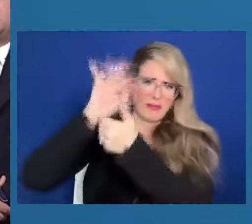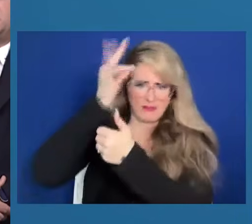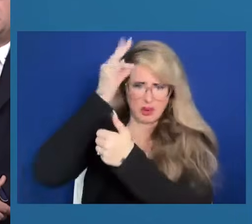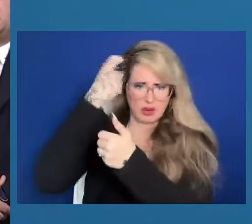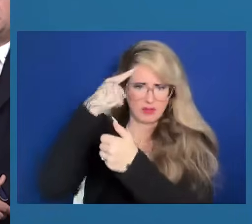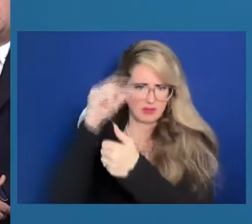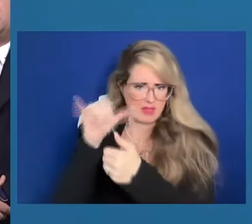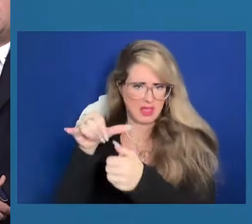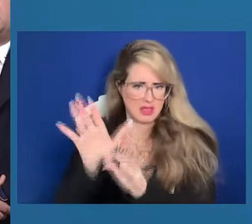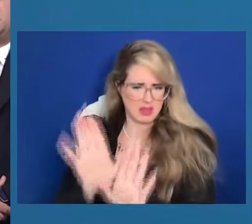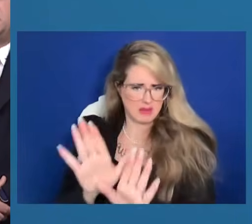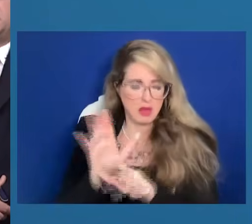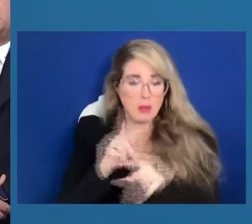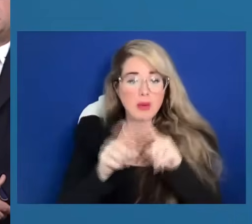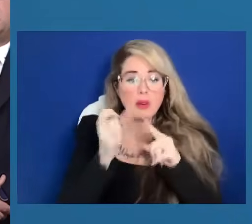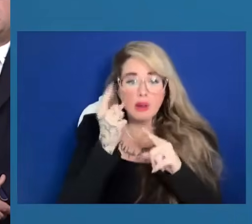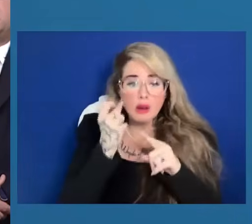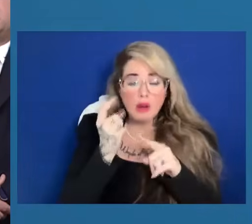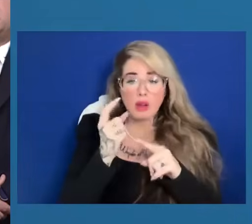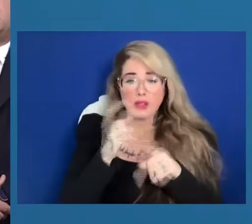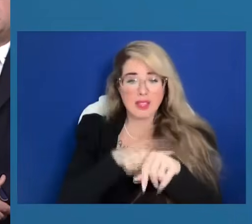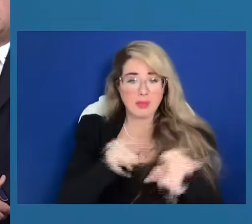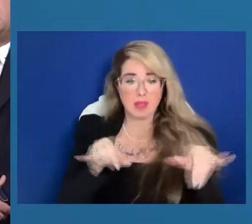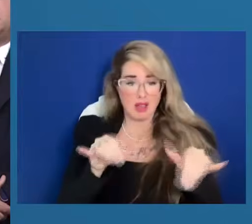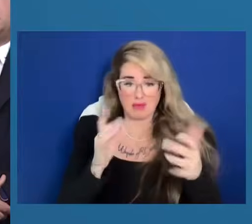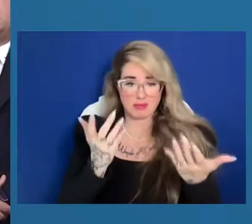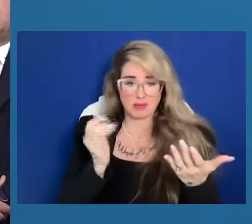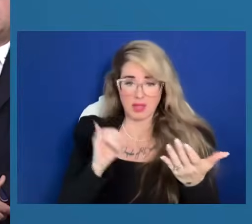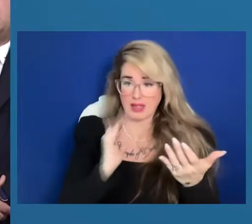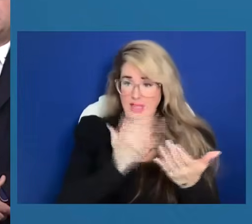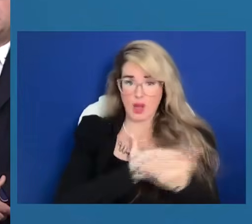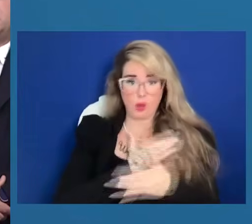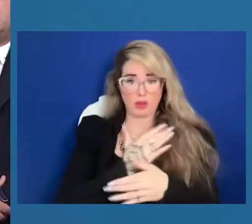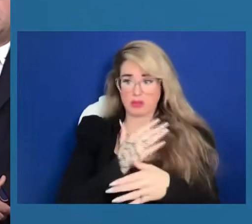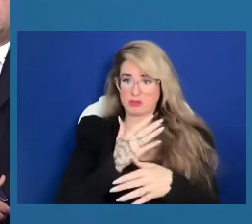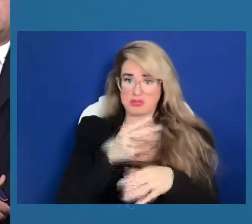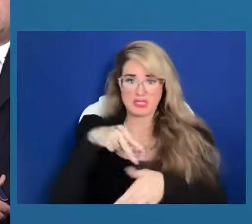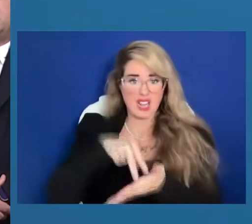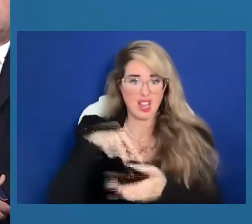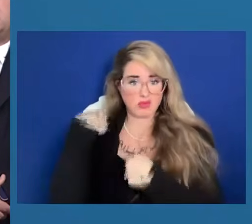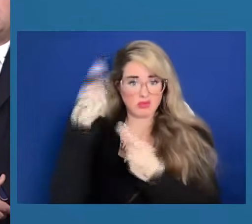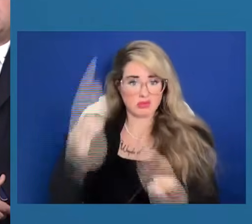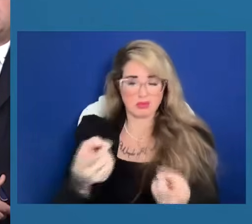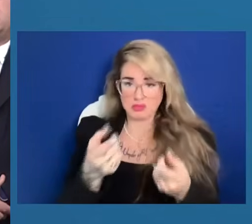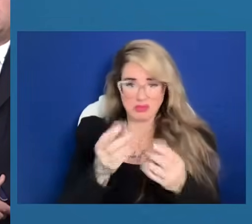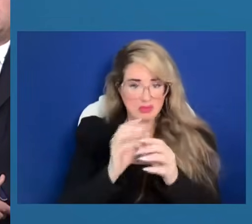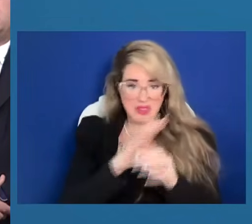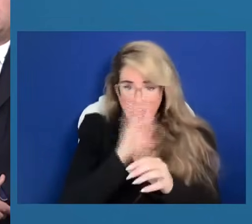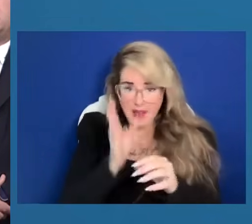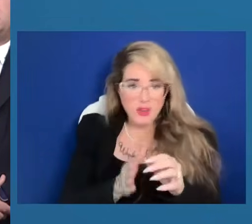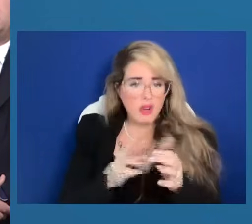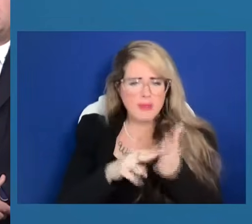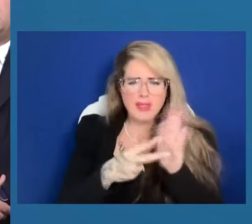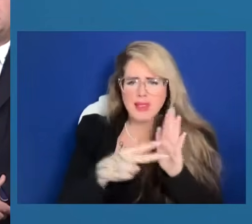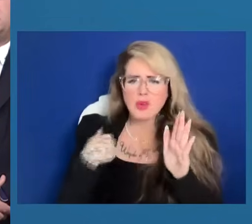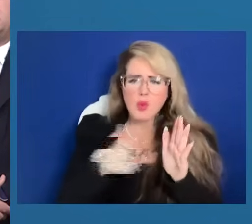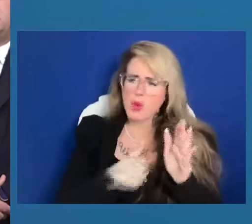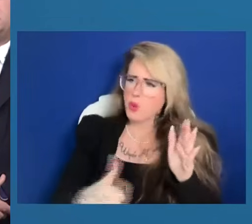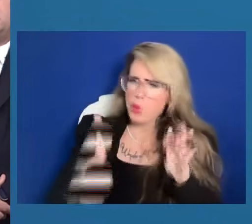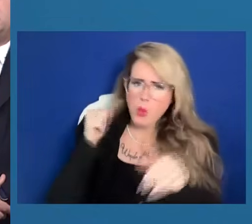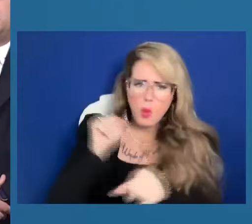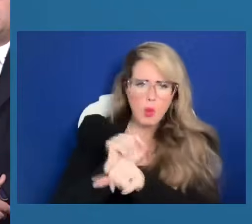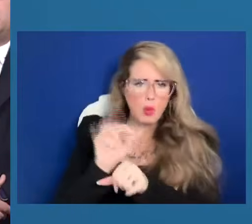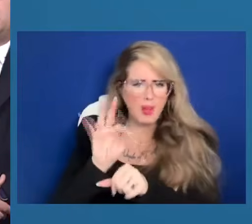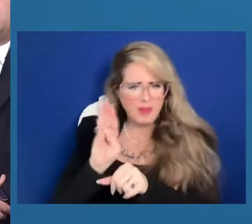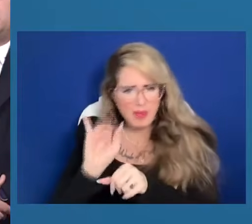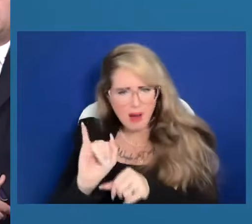that approach has never prevented us from working closely with federal partners. the FBI, the DEA, for example, on